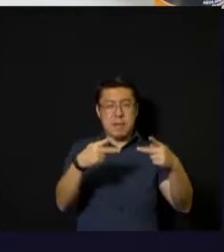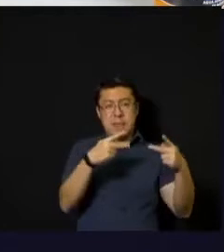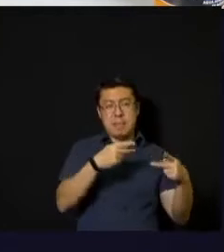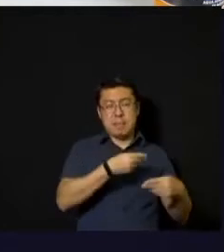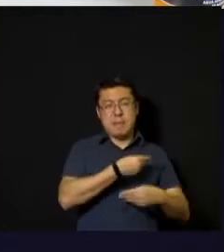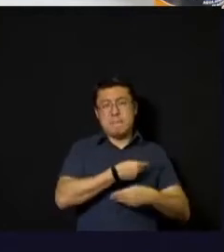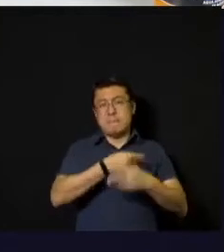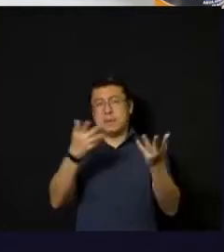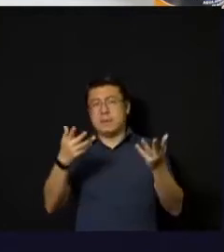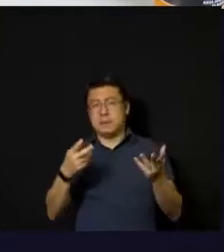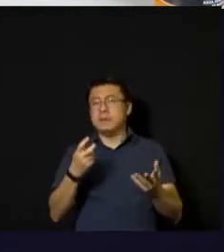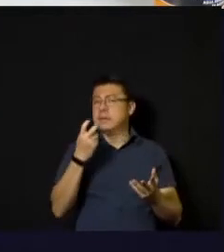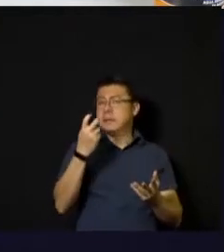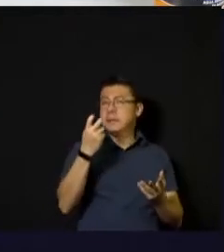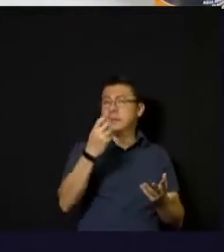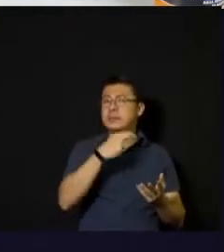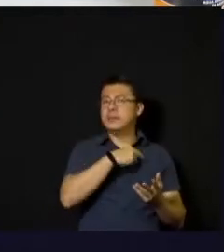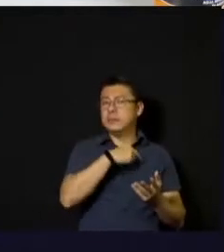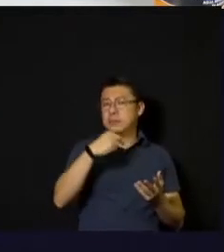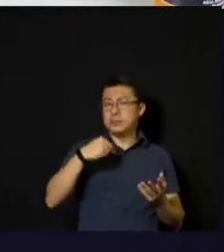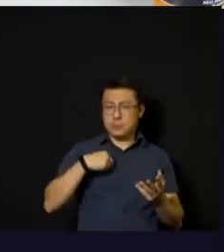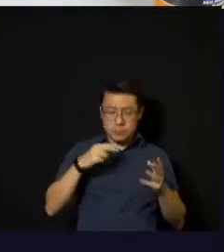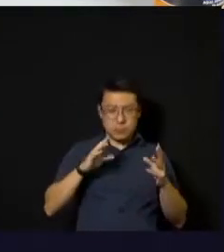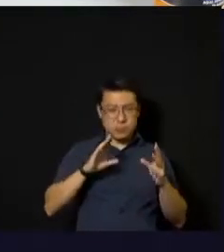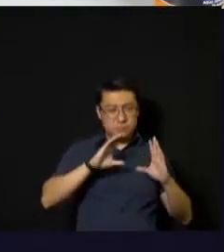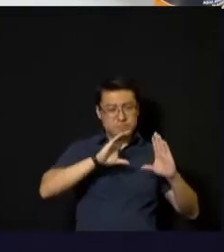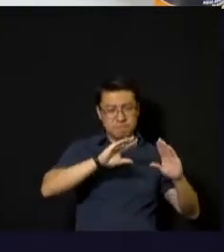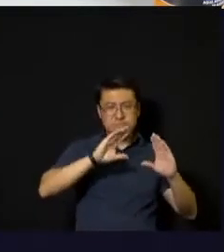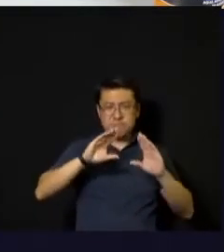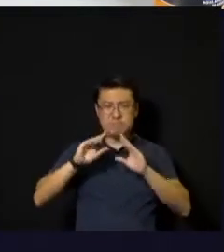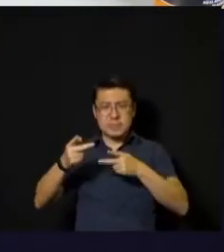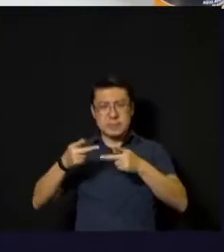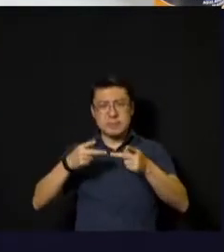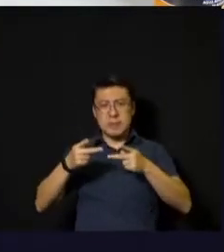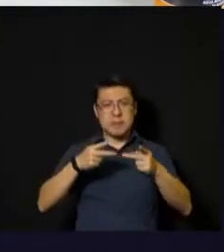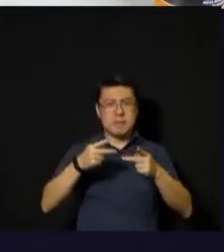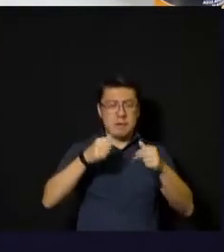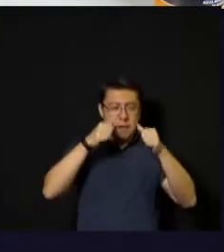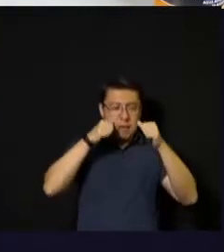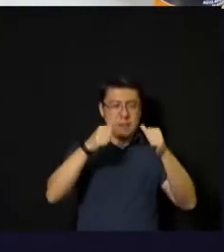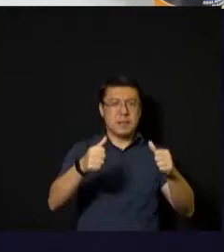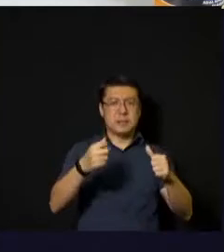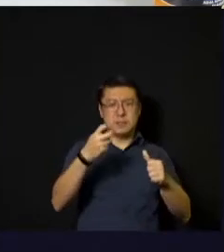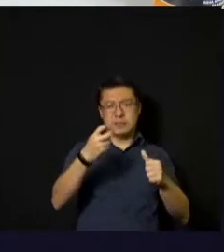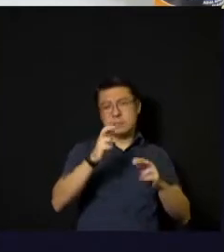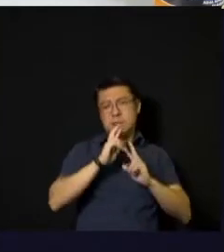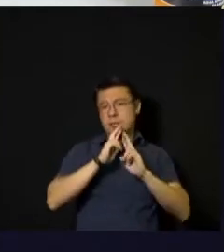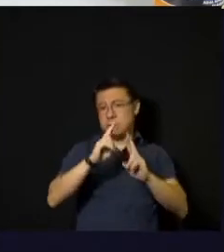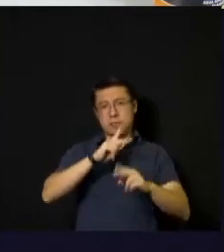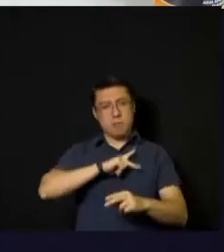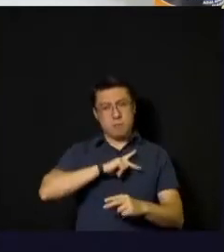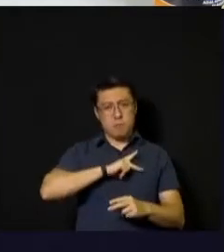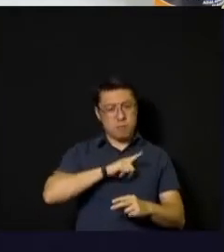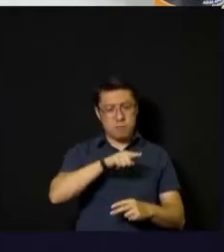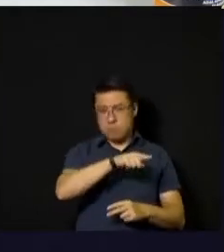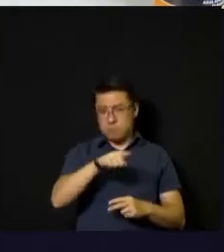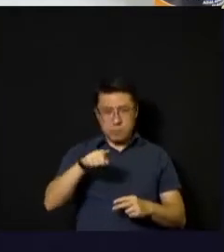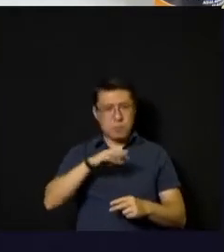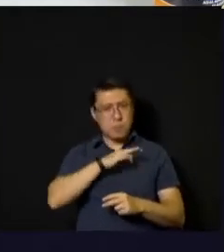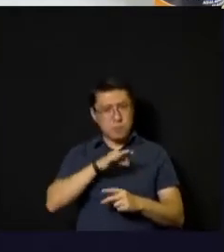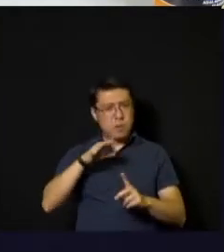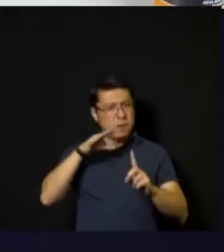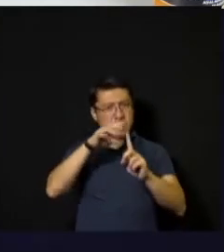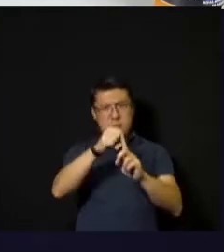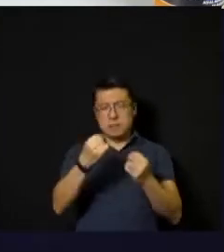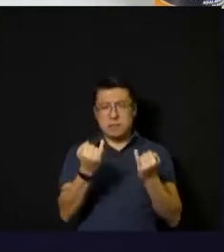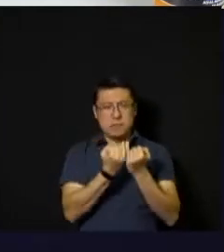to bring the attitudes that we have had to be successful and to have results, and that they will also be